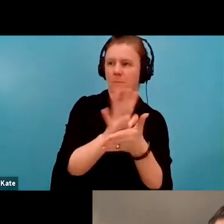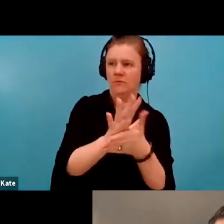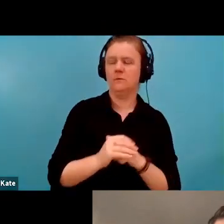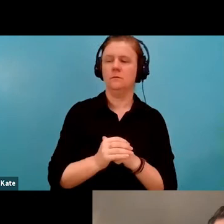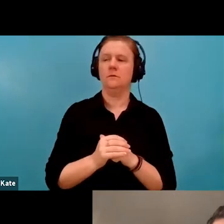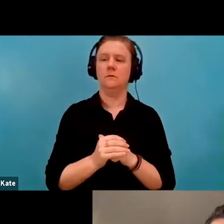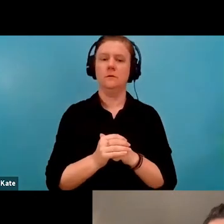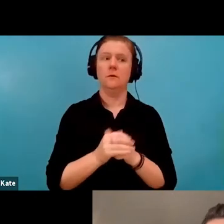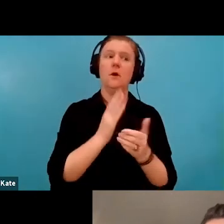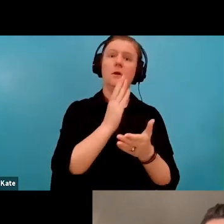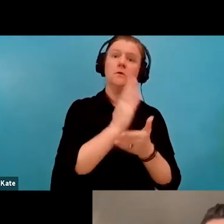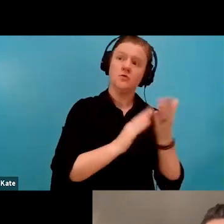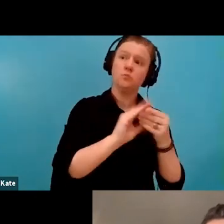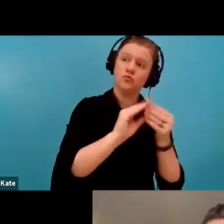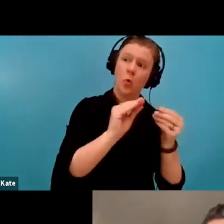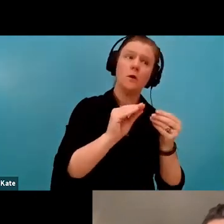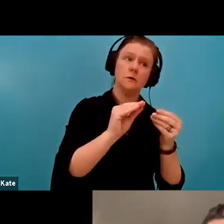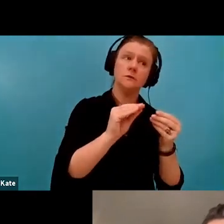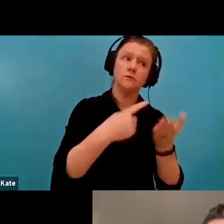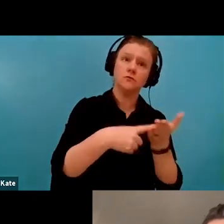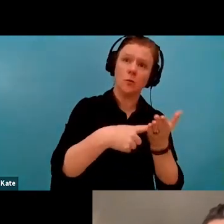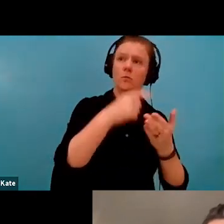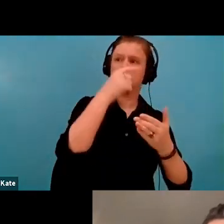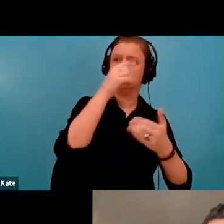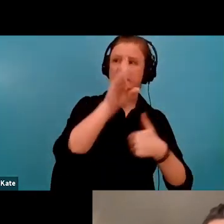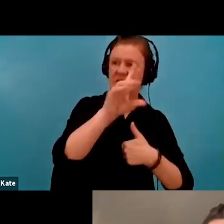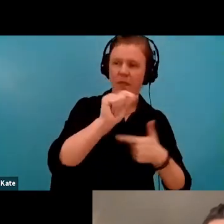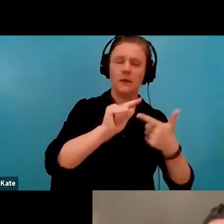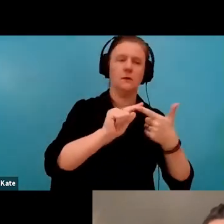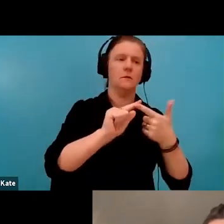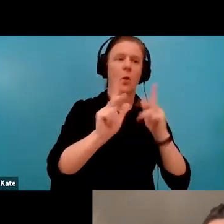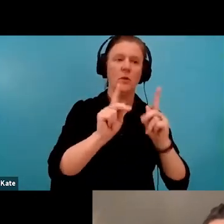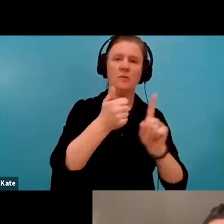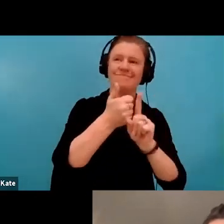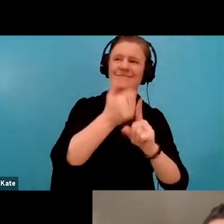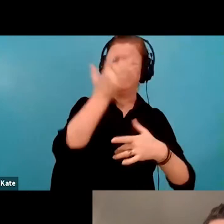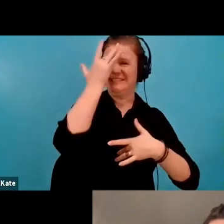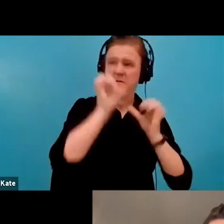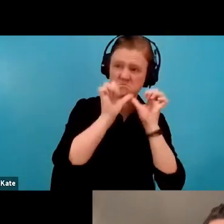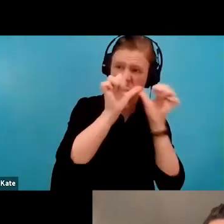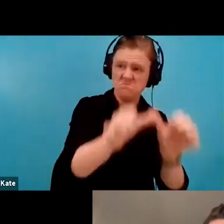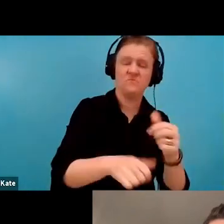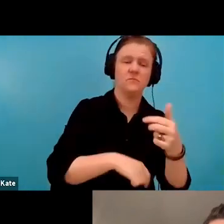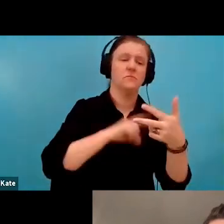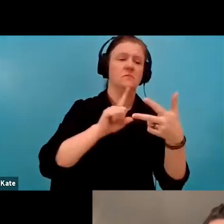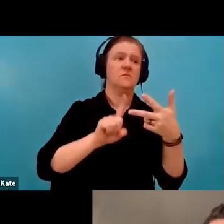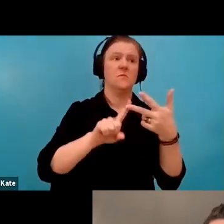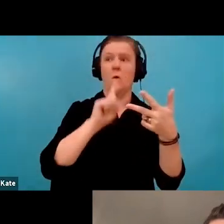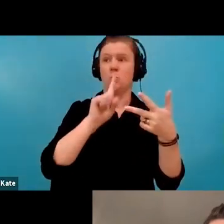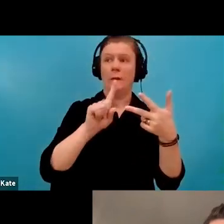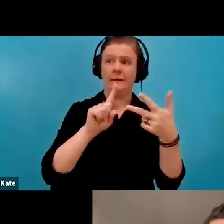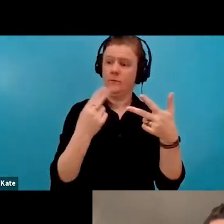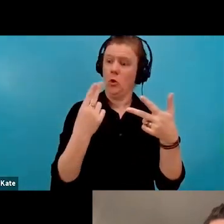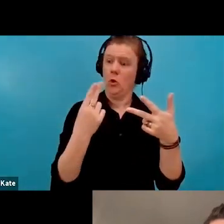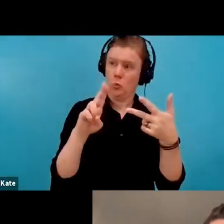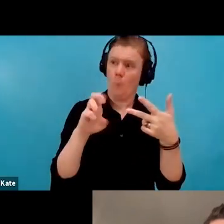those stories are about living with disability or living with illness or living with, any kind of human condition we